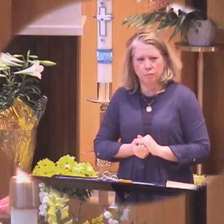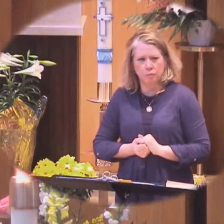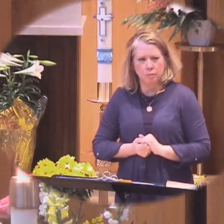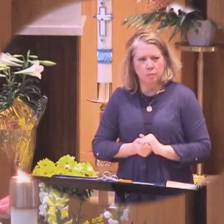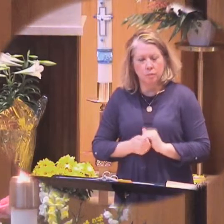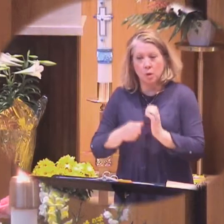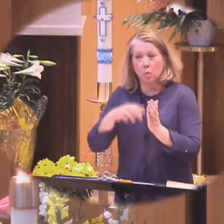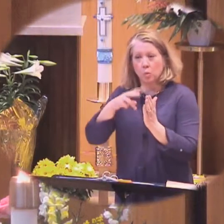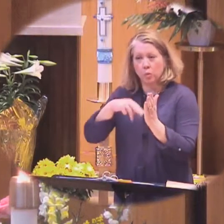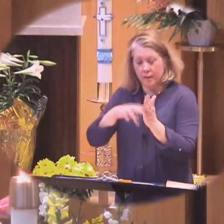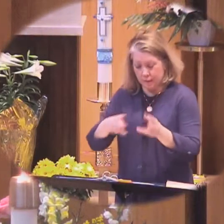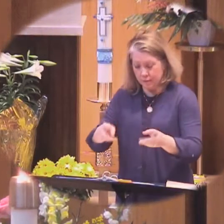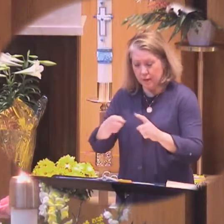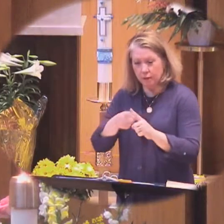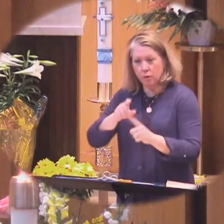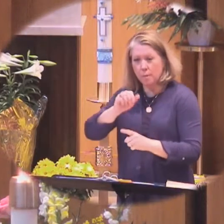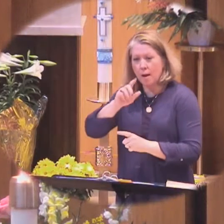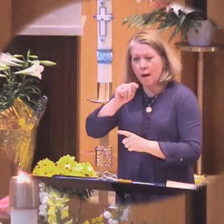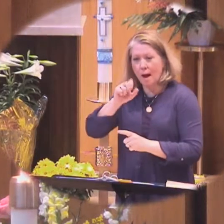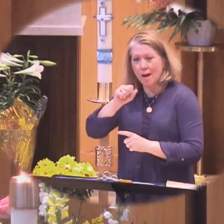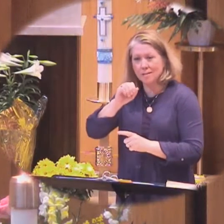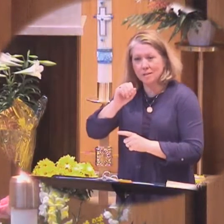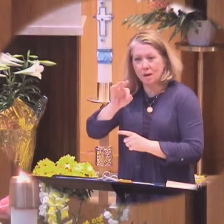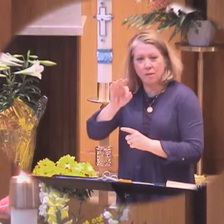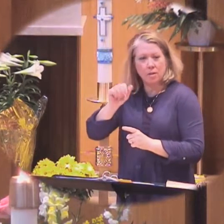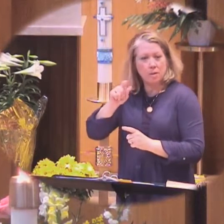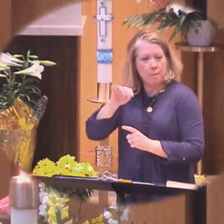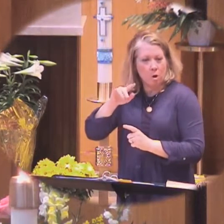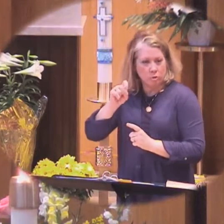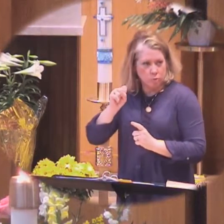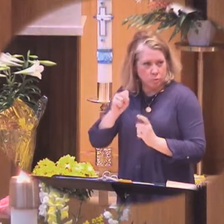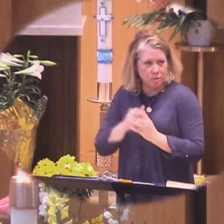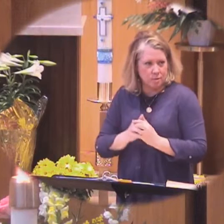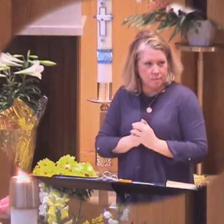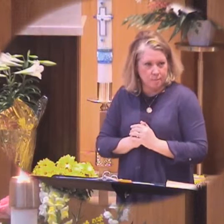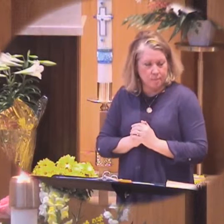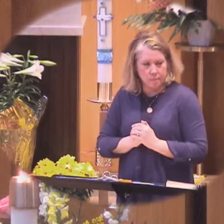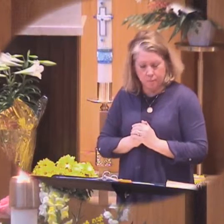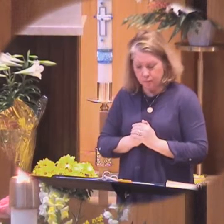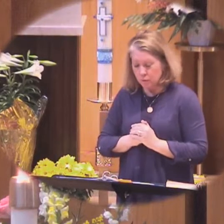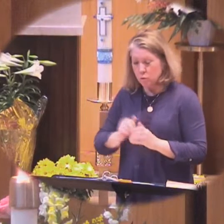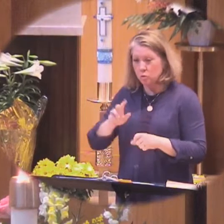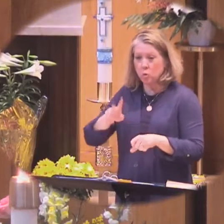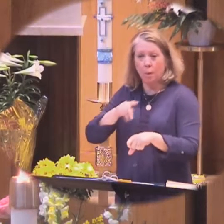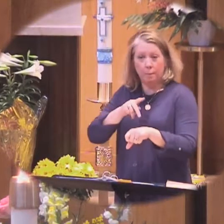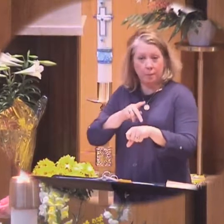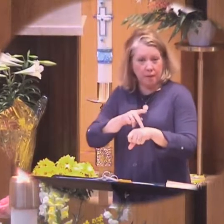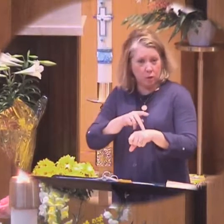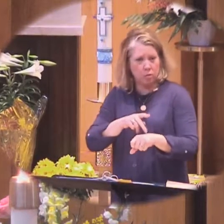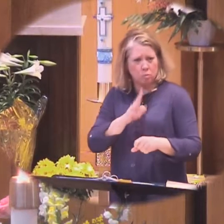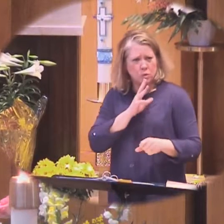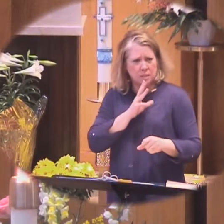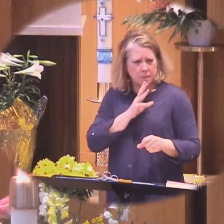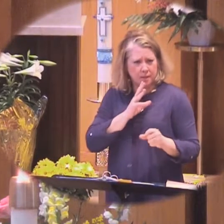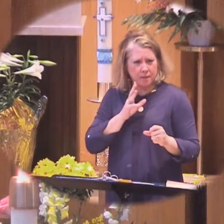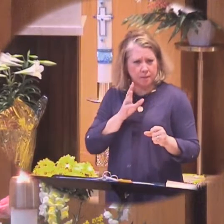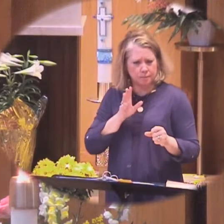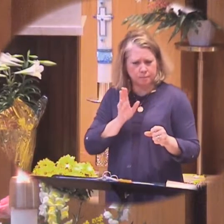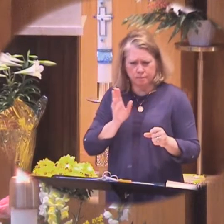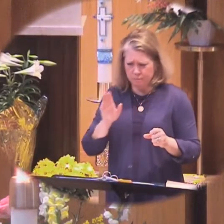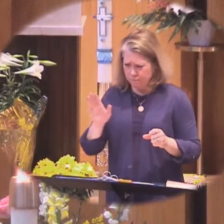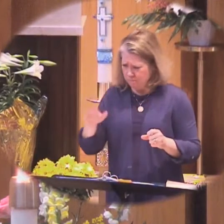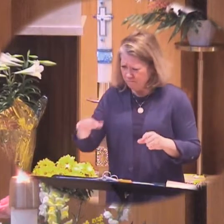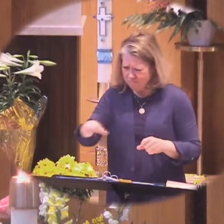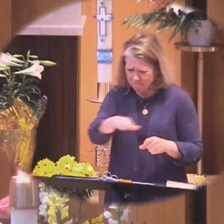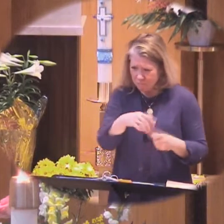A reading from the Acts of the Apostles. Peter proceeded to speak and said, "You know what